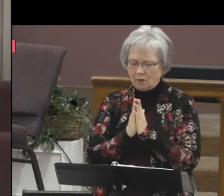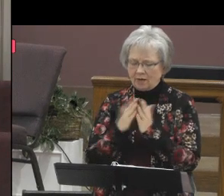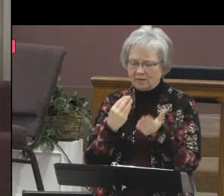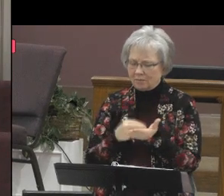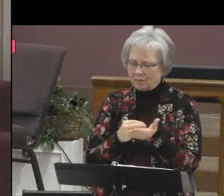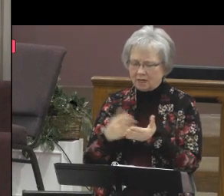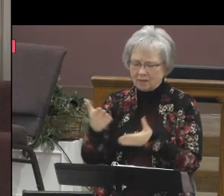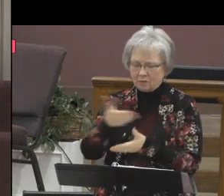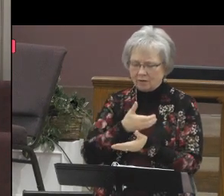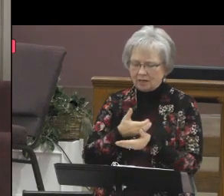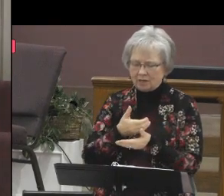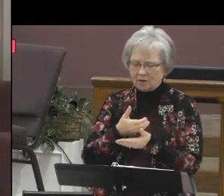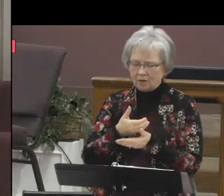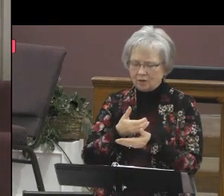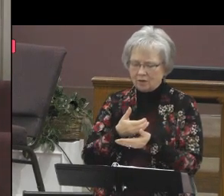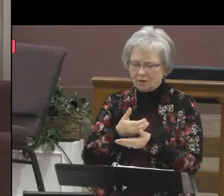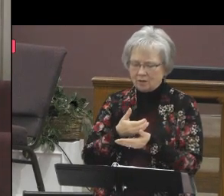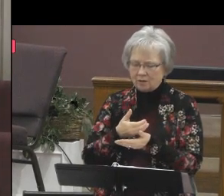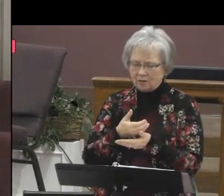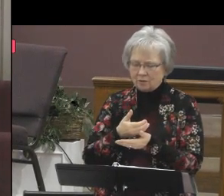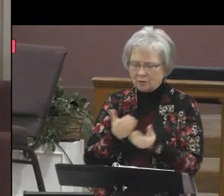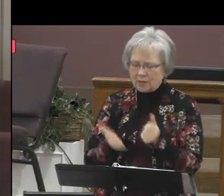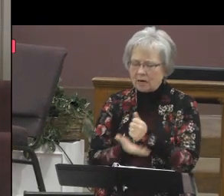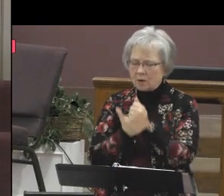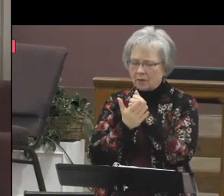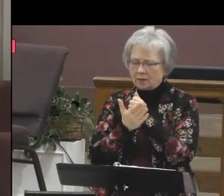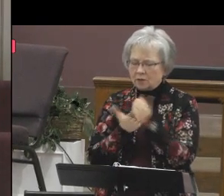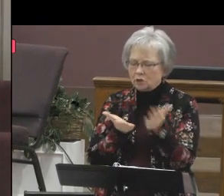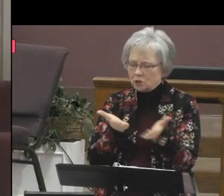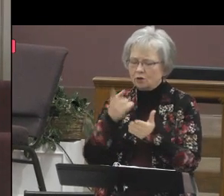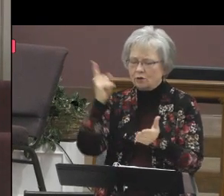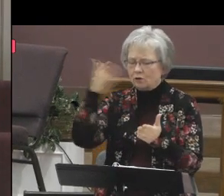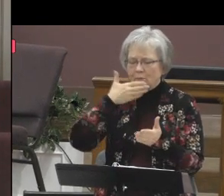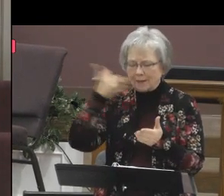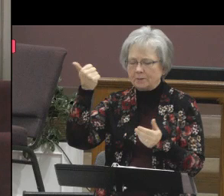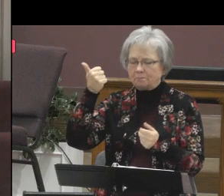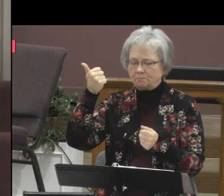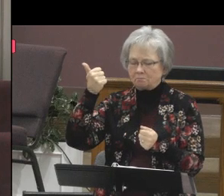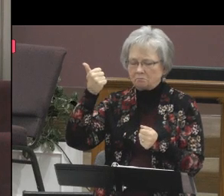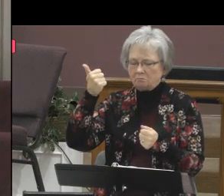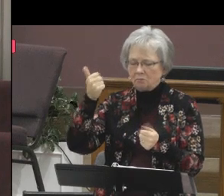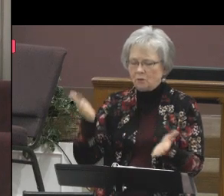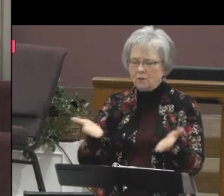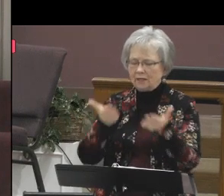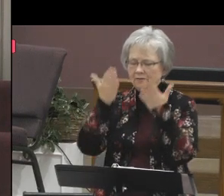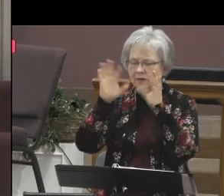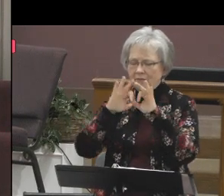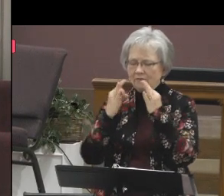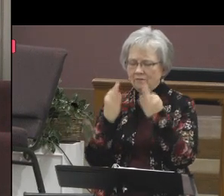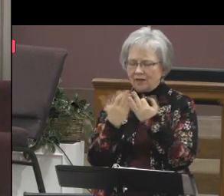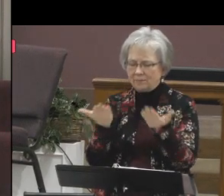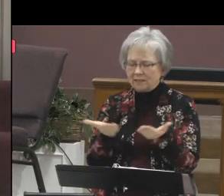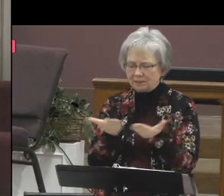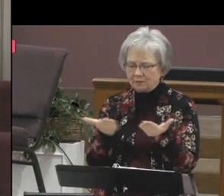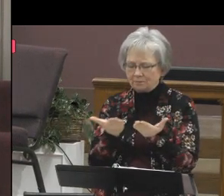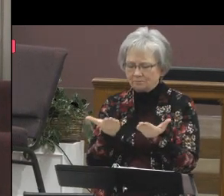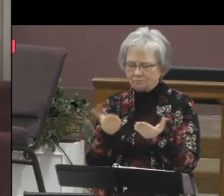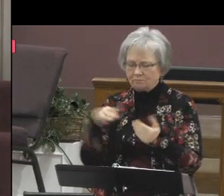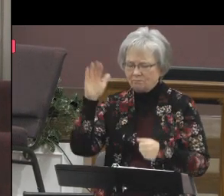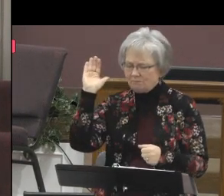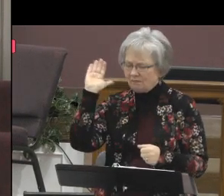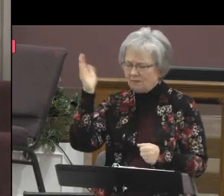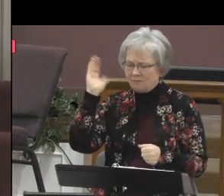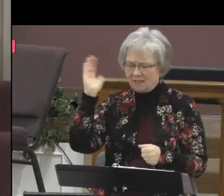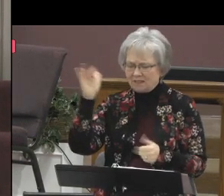dear Lord, that will just go to better help serve You, dear Lord. We lift up our families, dear Lord, and the message that